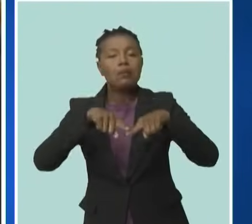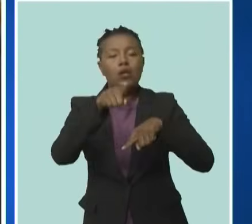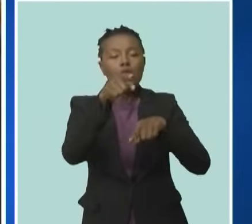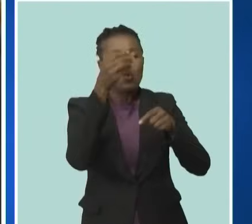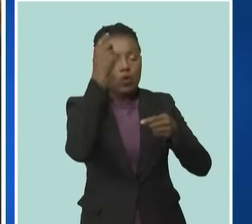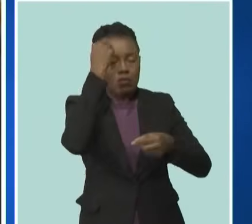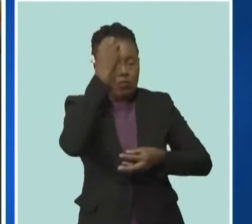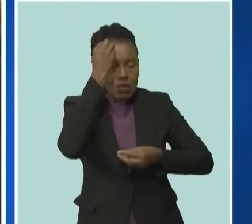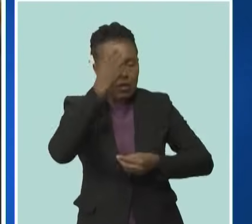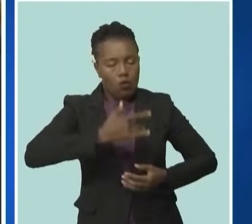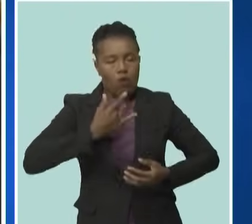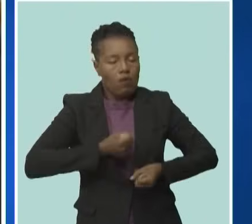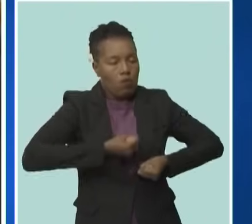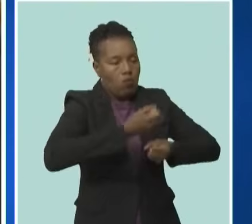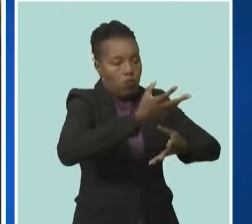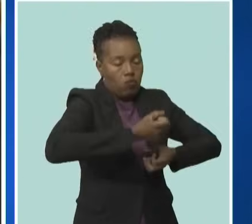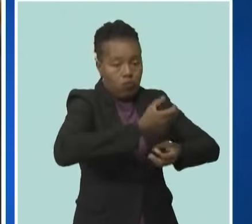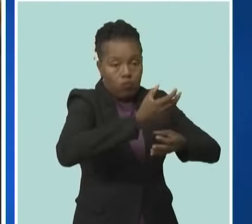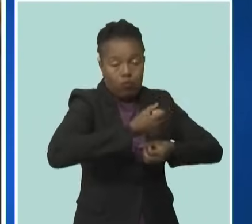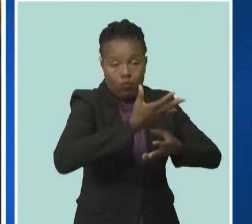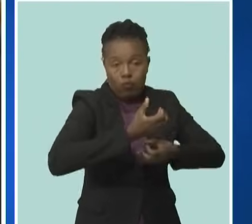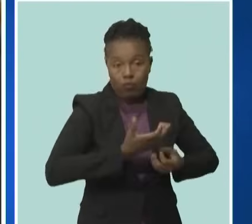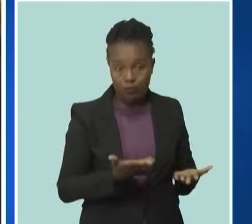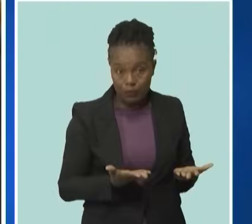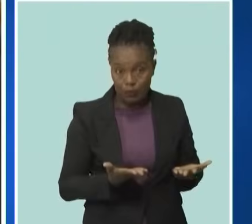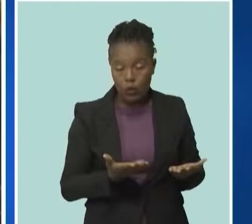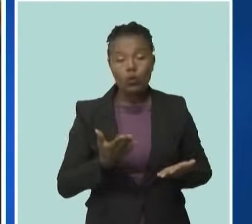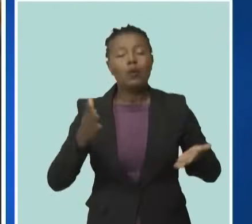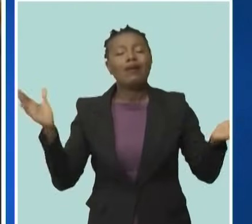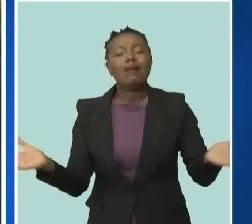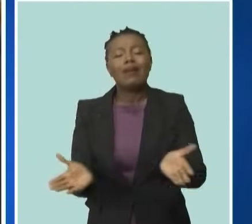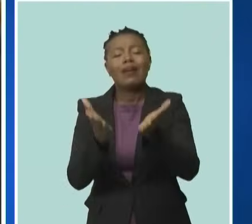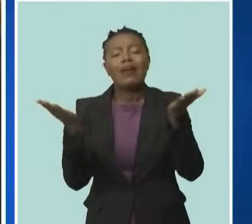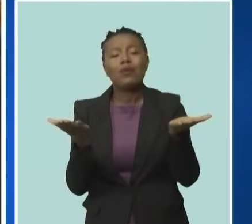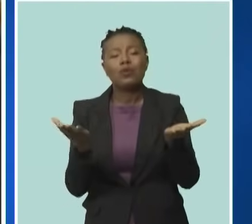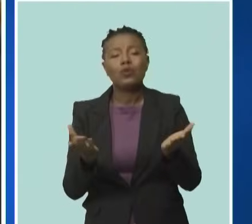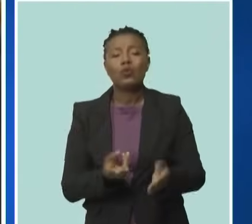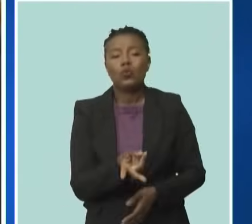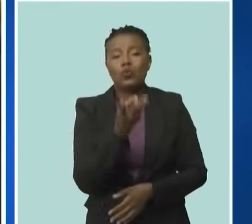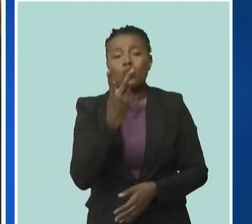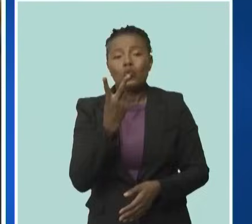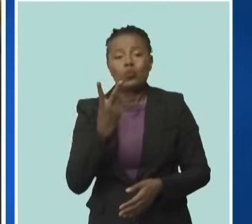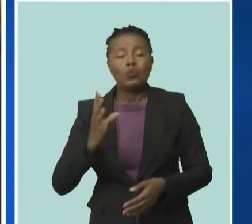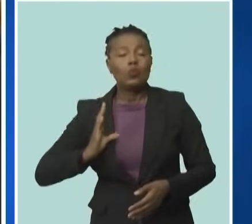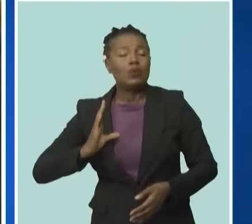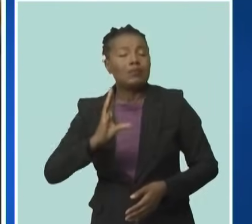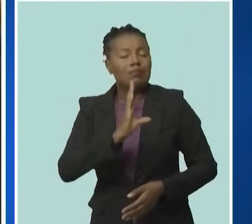And I encourage you to engage with the board and the two committees to try